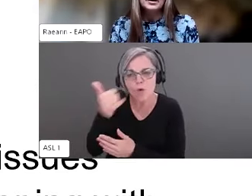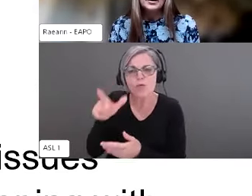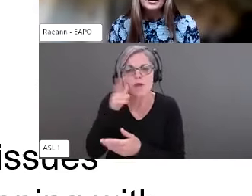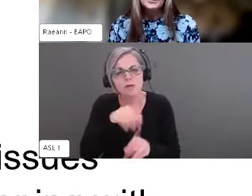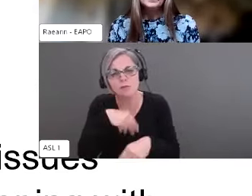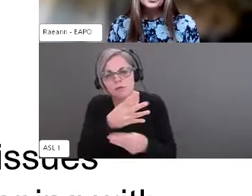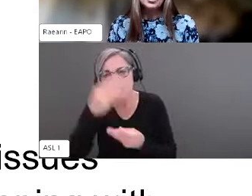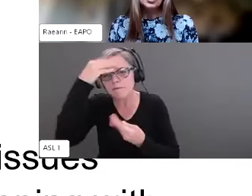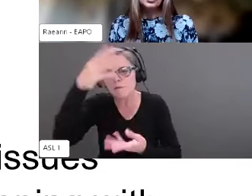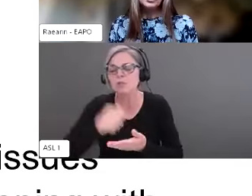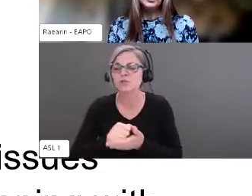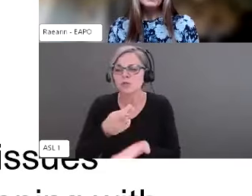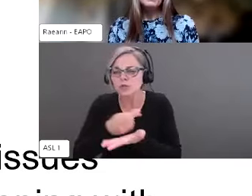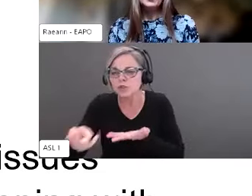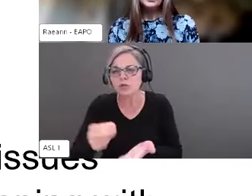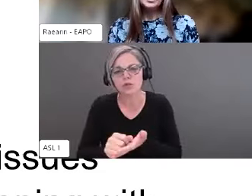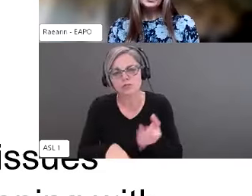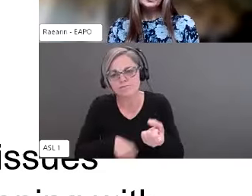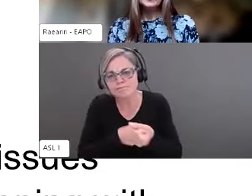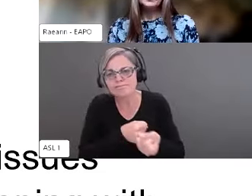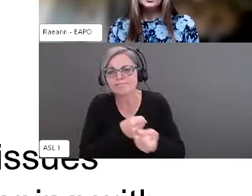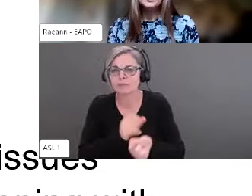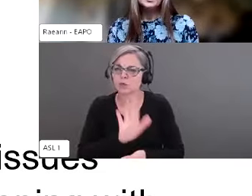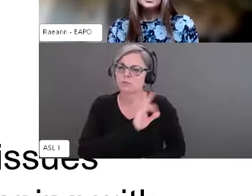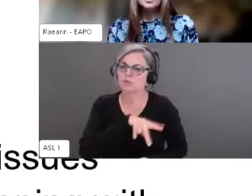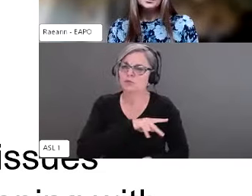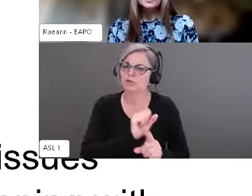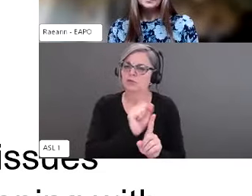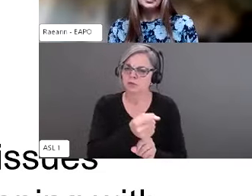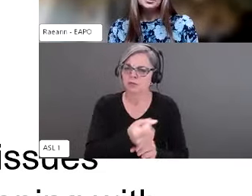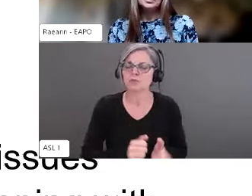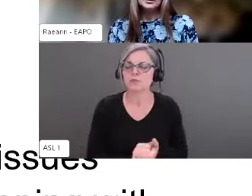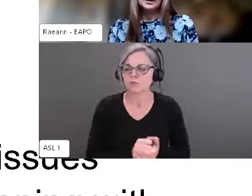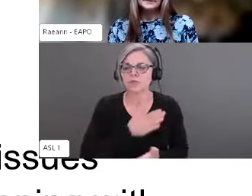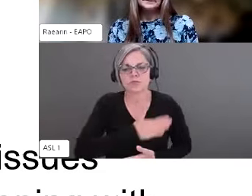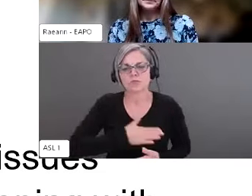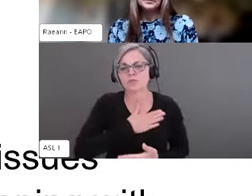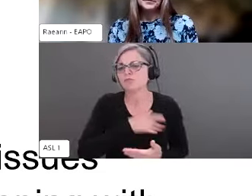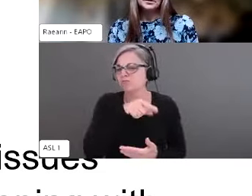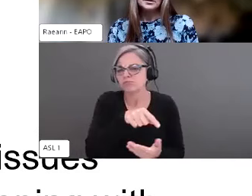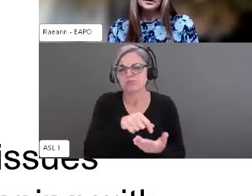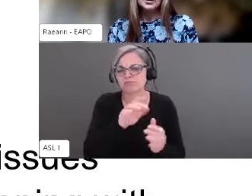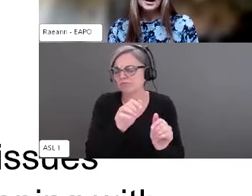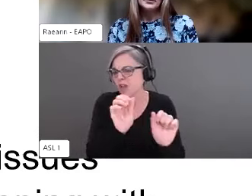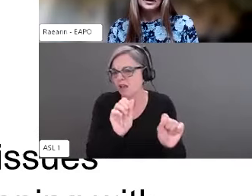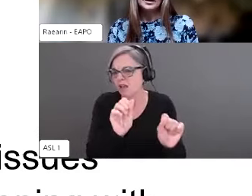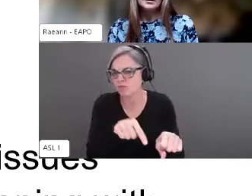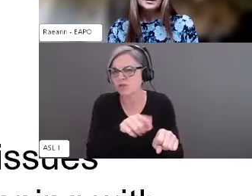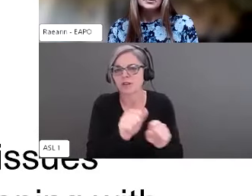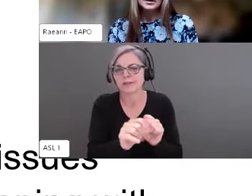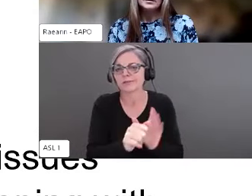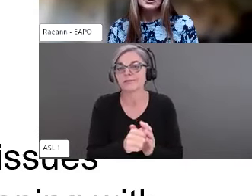for you. So if you have that, we can you can send us a personal chat,